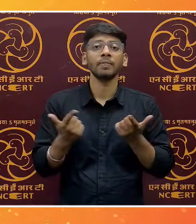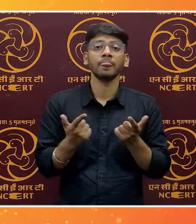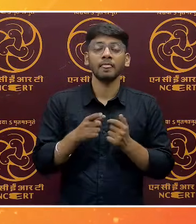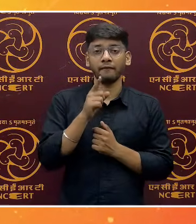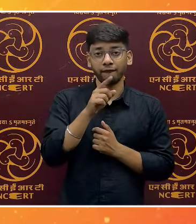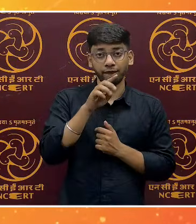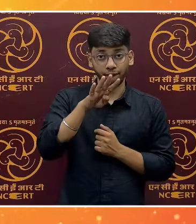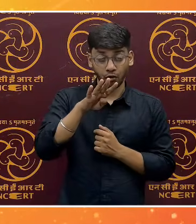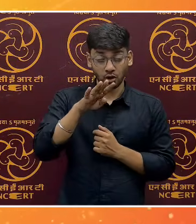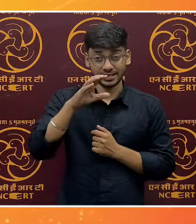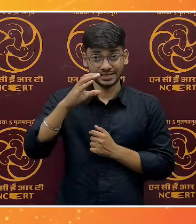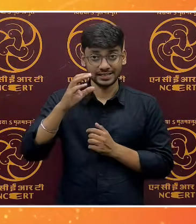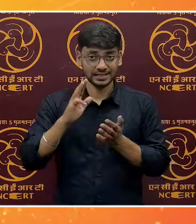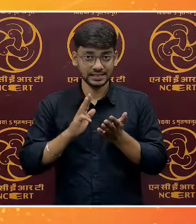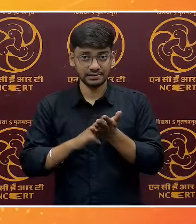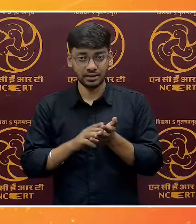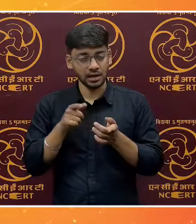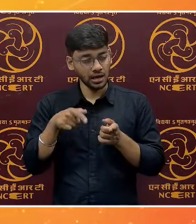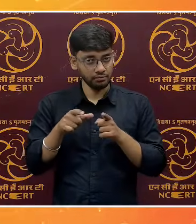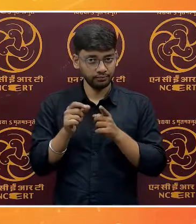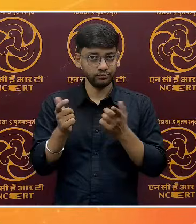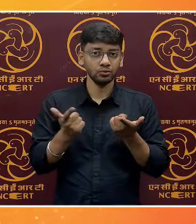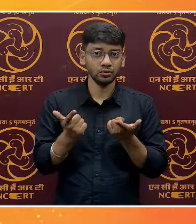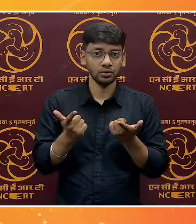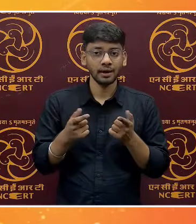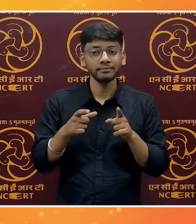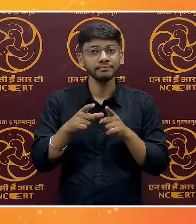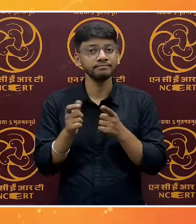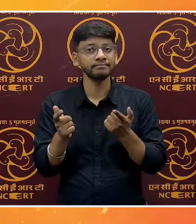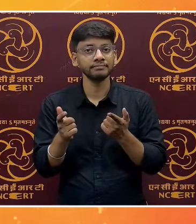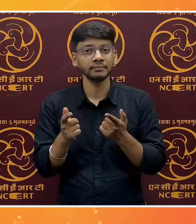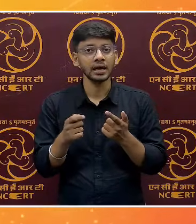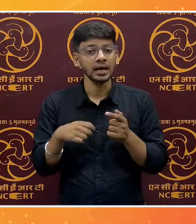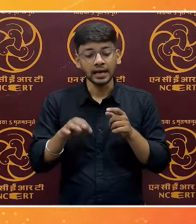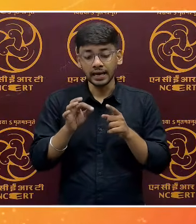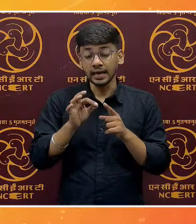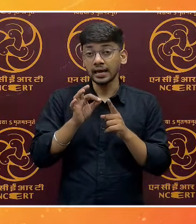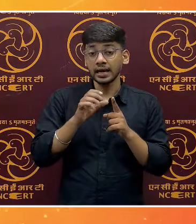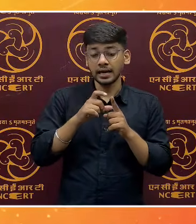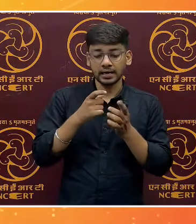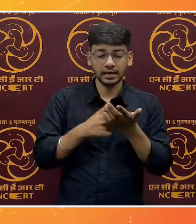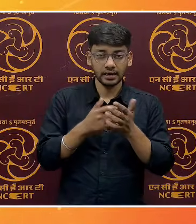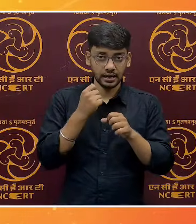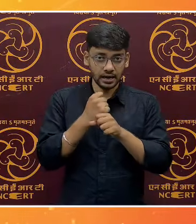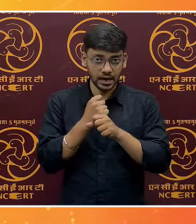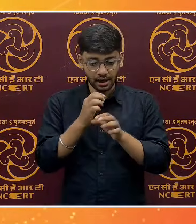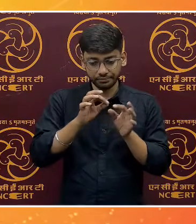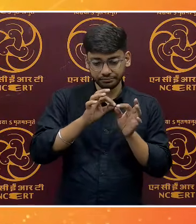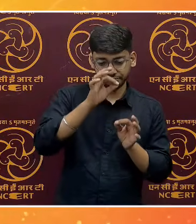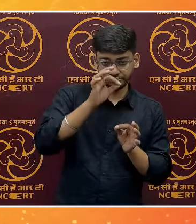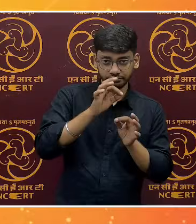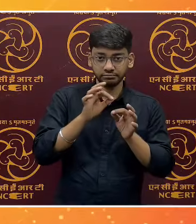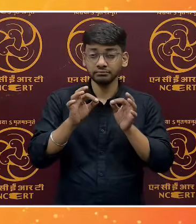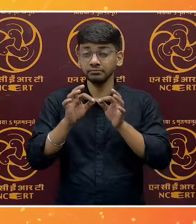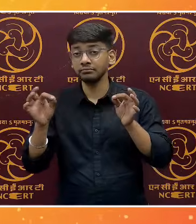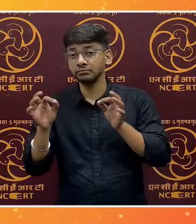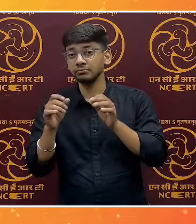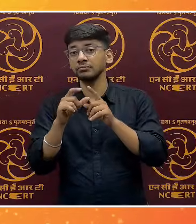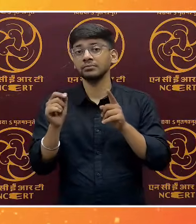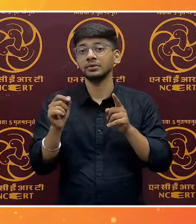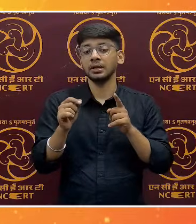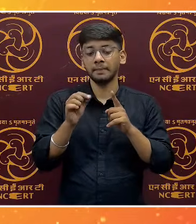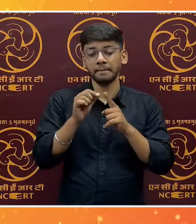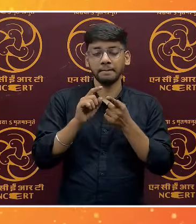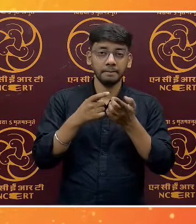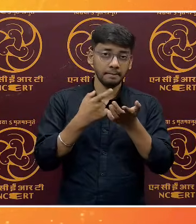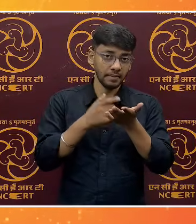14 centimeter. Now what we have done, we drag the boundary to the ruler and we find the length, that is the